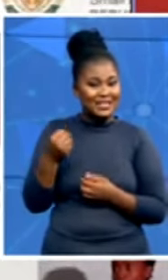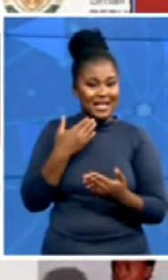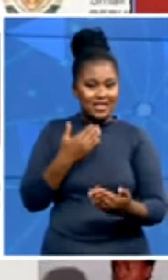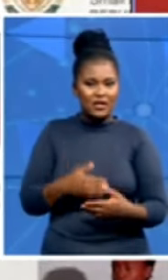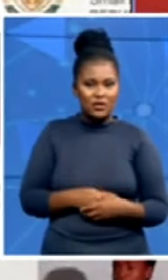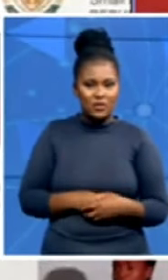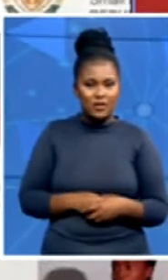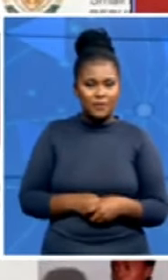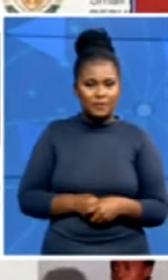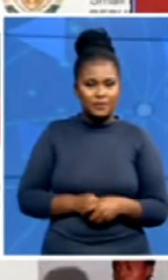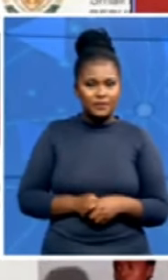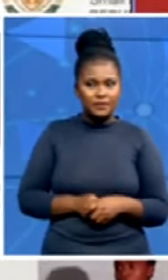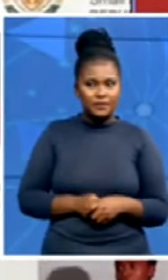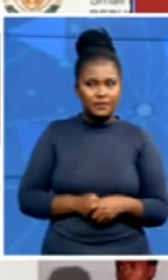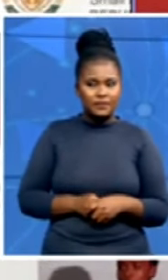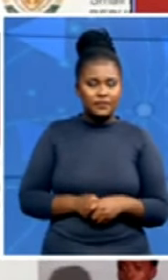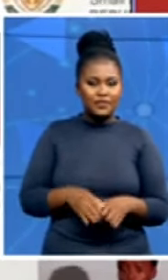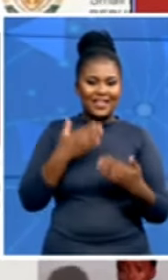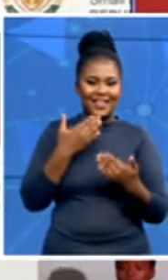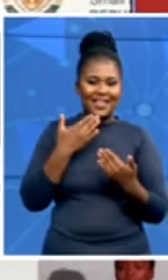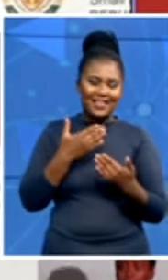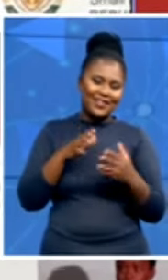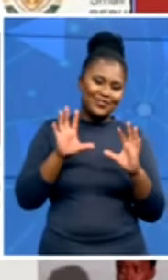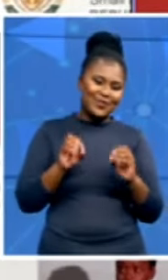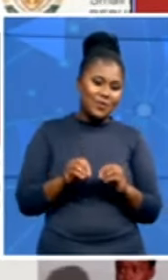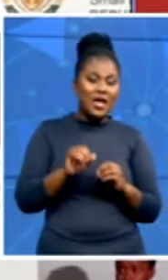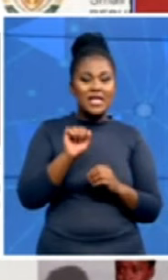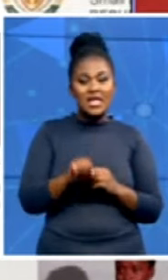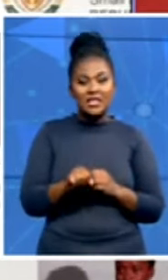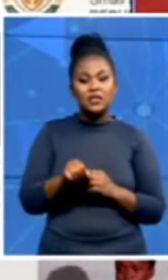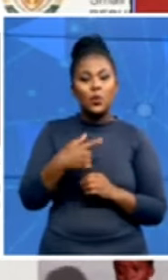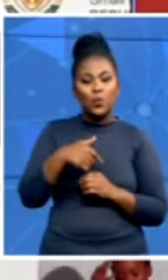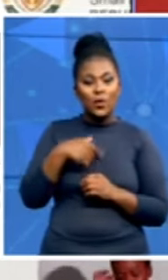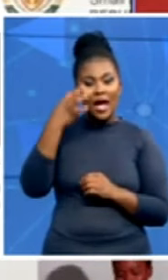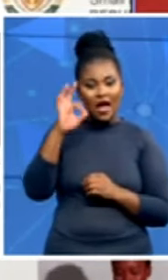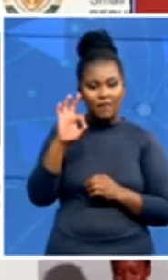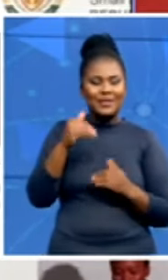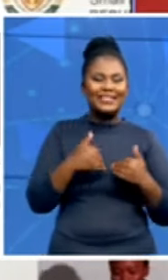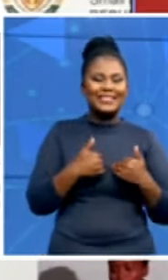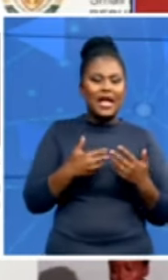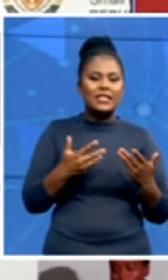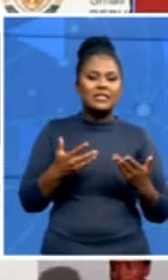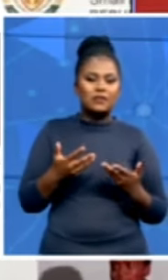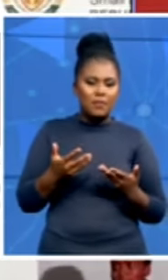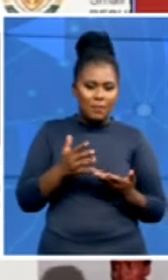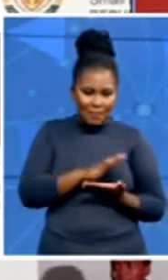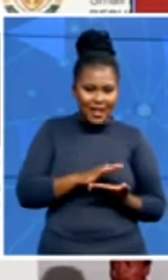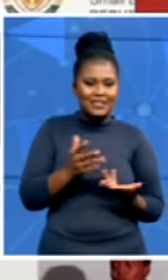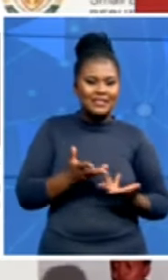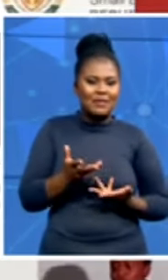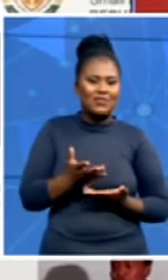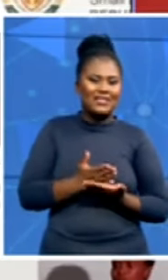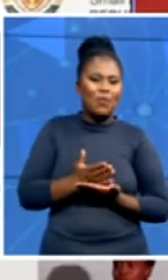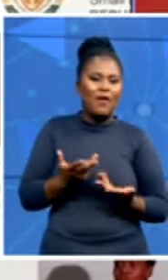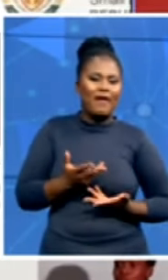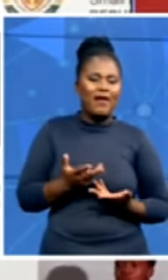Thank you so much, Commissioner. Of course, as government, we had to start somewhere. And therefore, 30% is where we started, but it's not the destination.